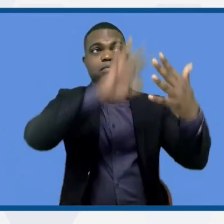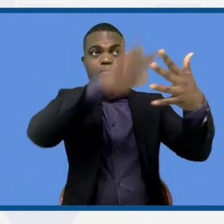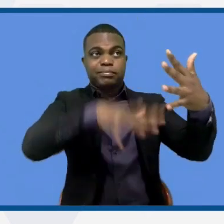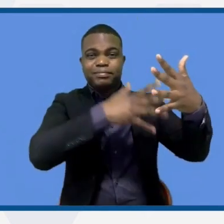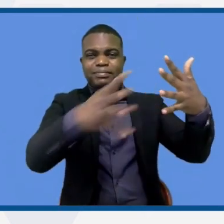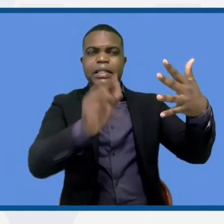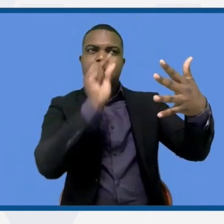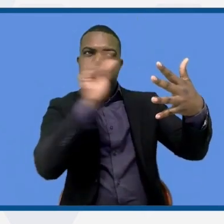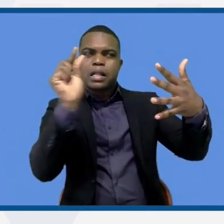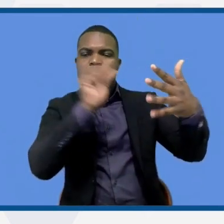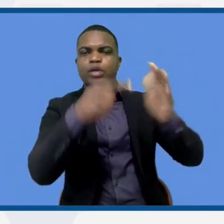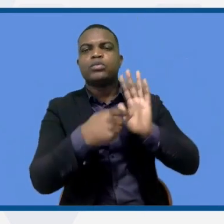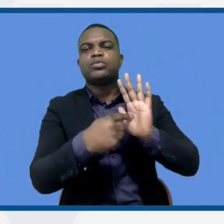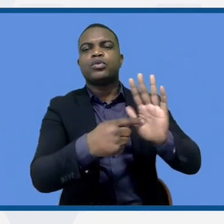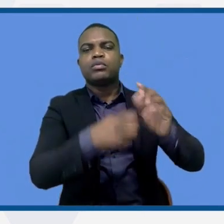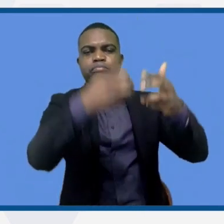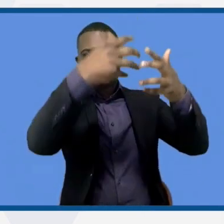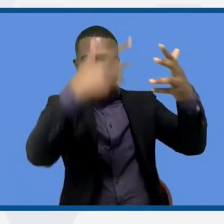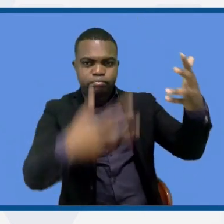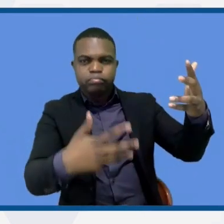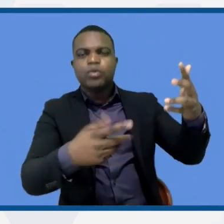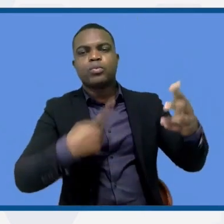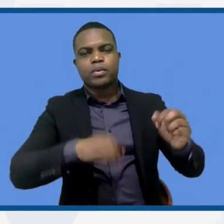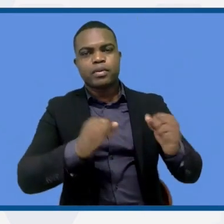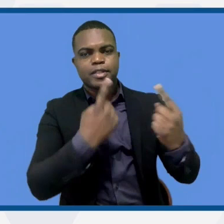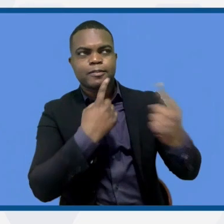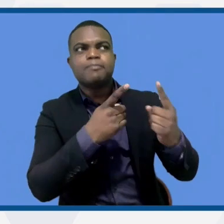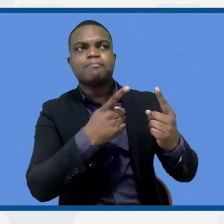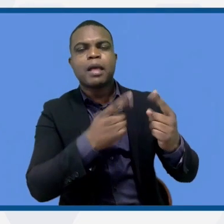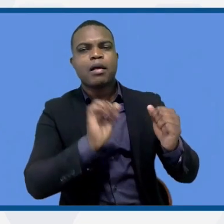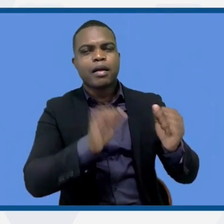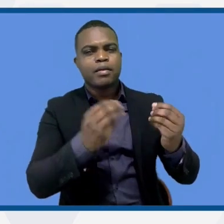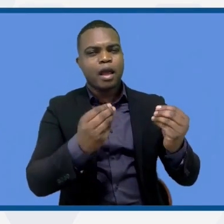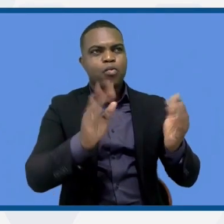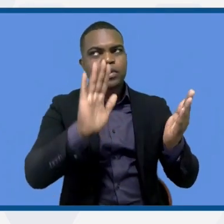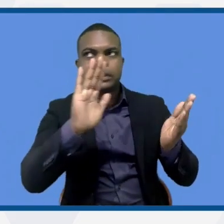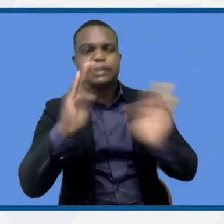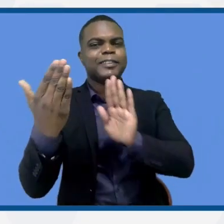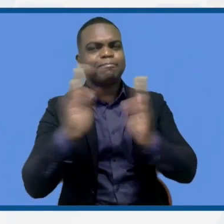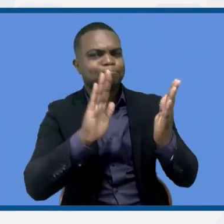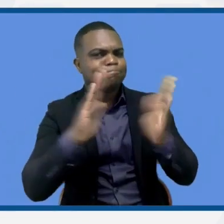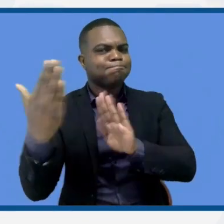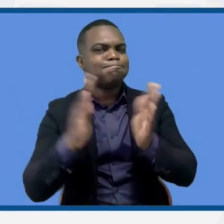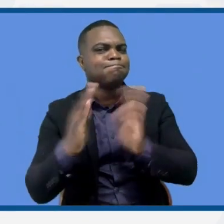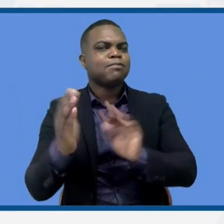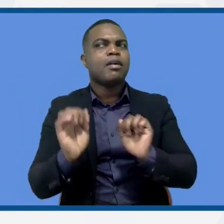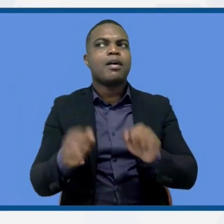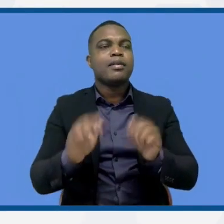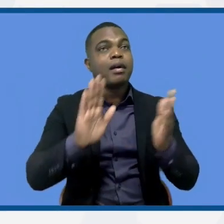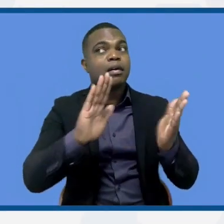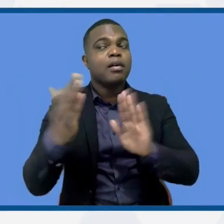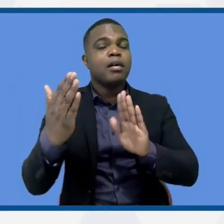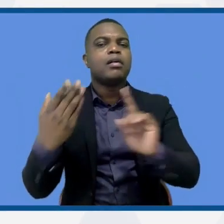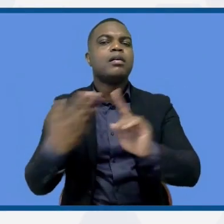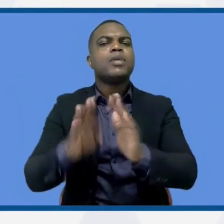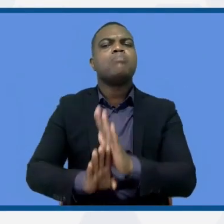ability that they have to restore with several indicators or to